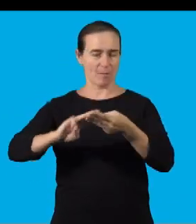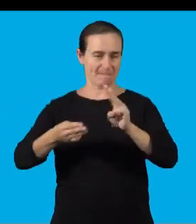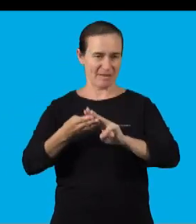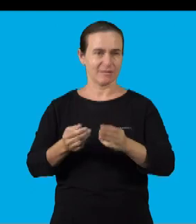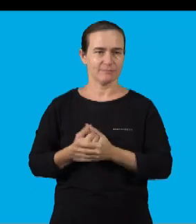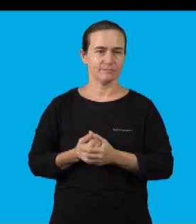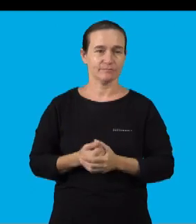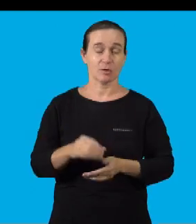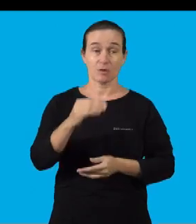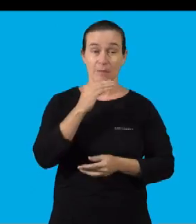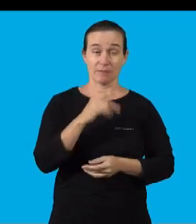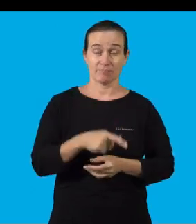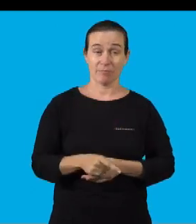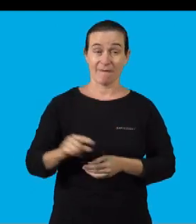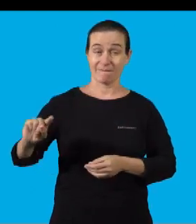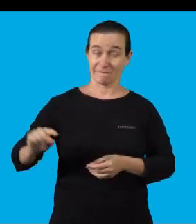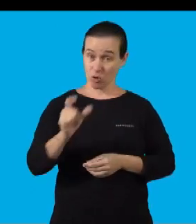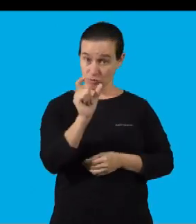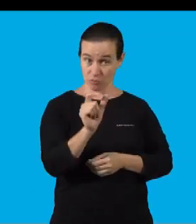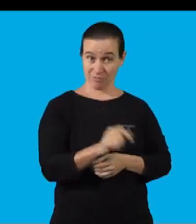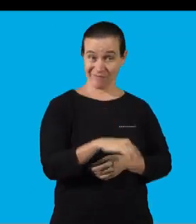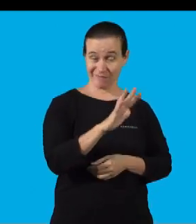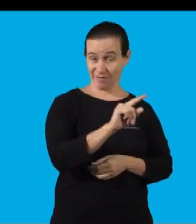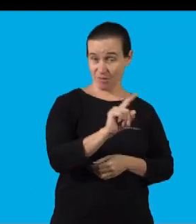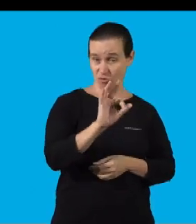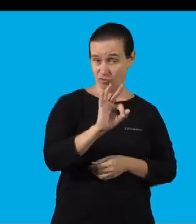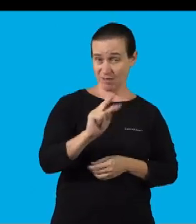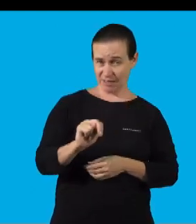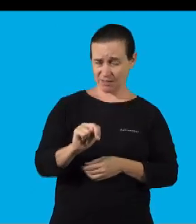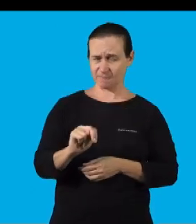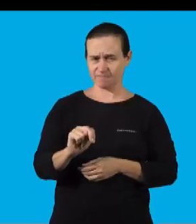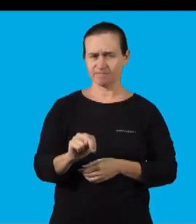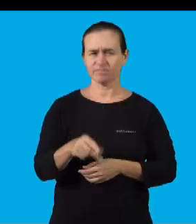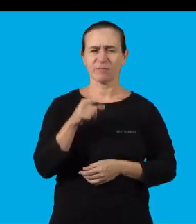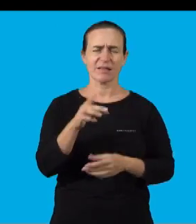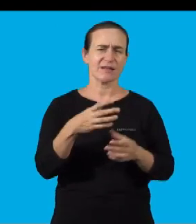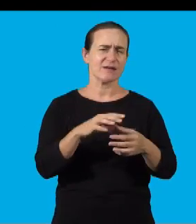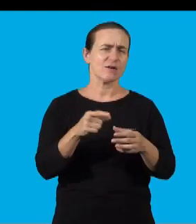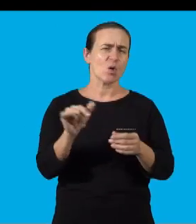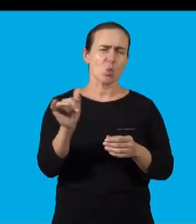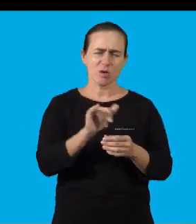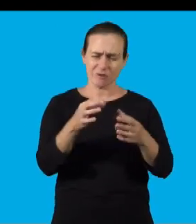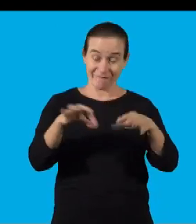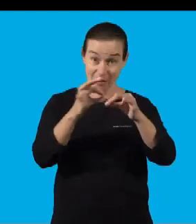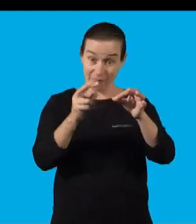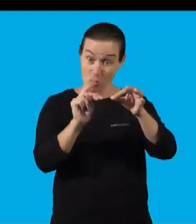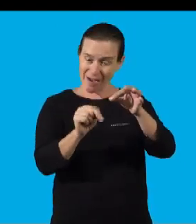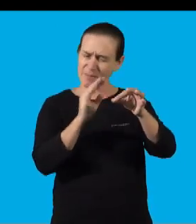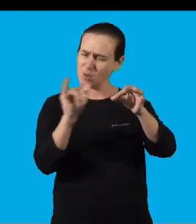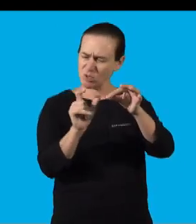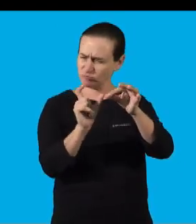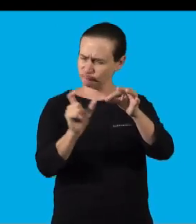term for the numerator was 5 minus 3n, and we want to know what value of n is going to make